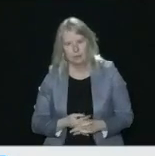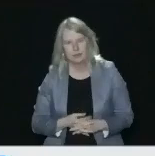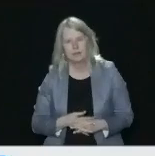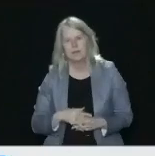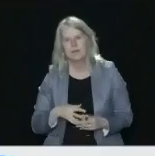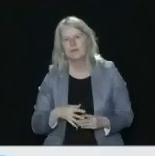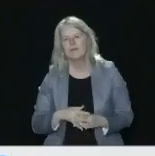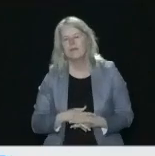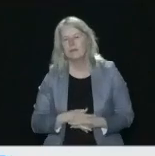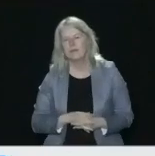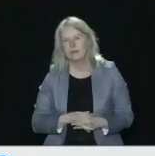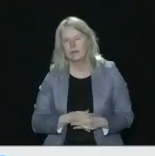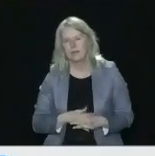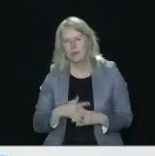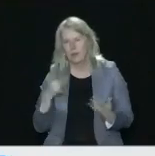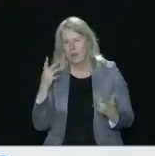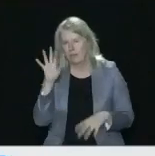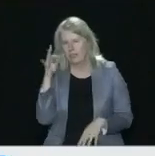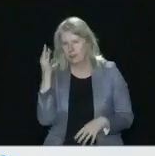simple.